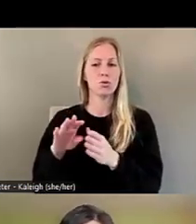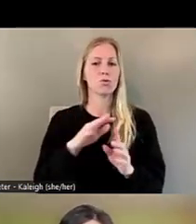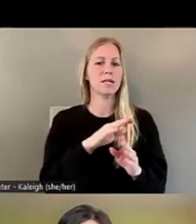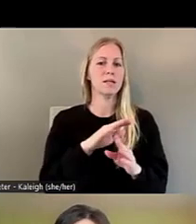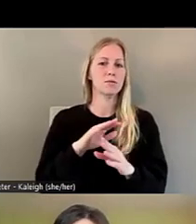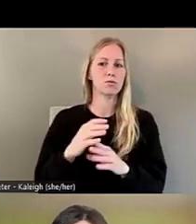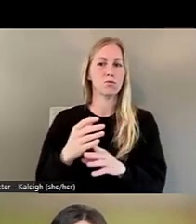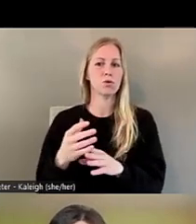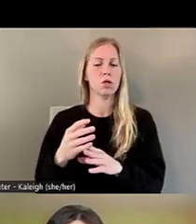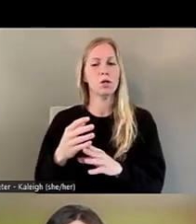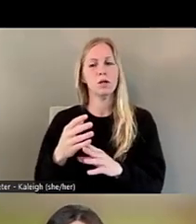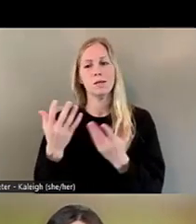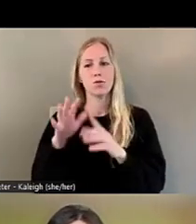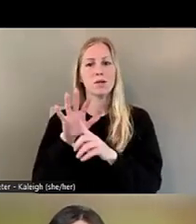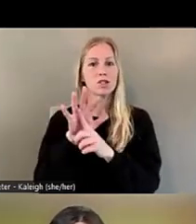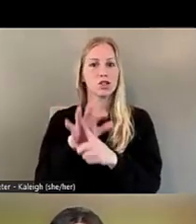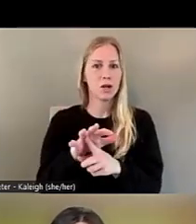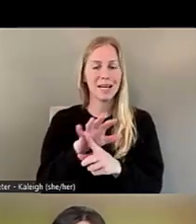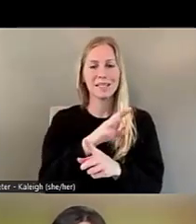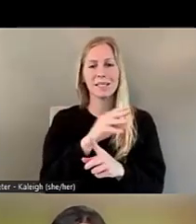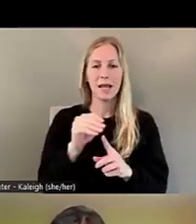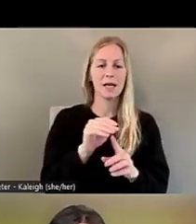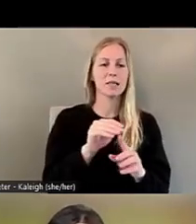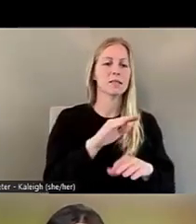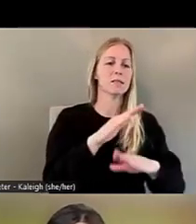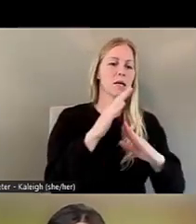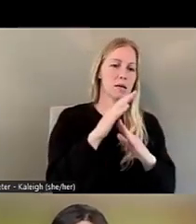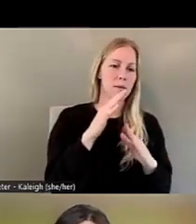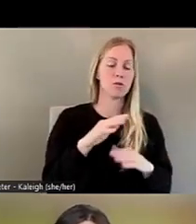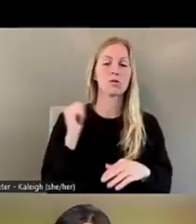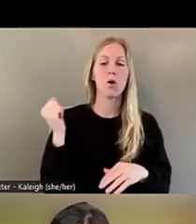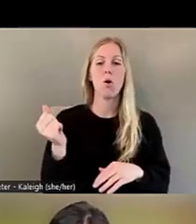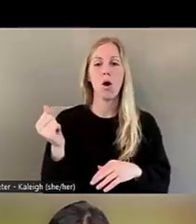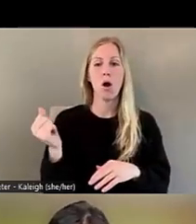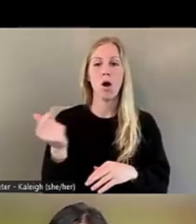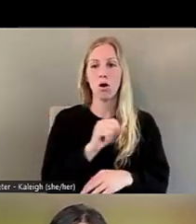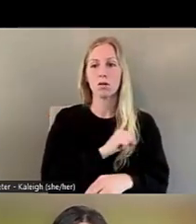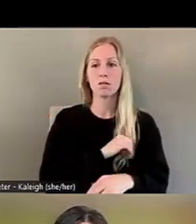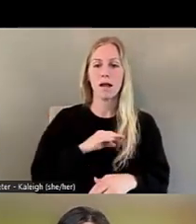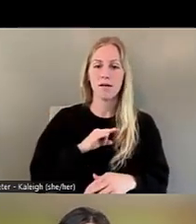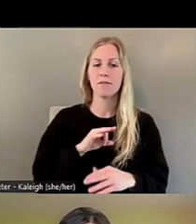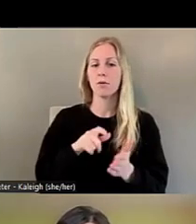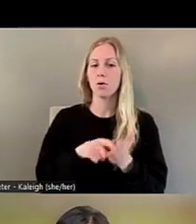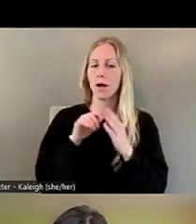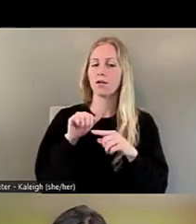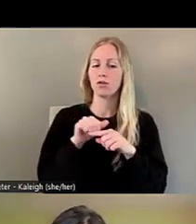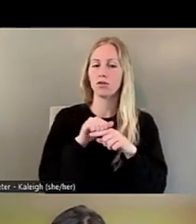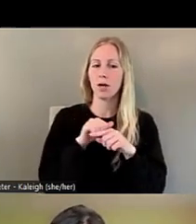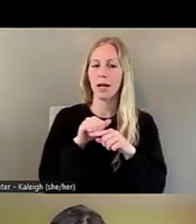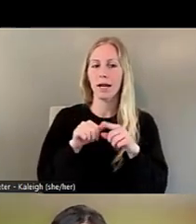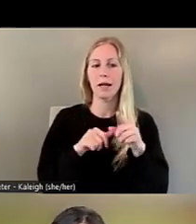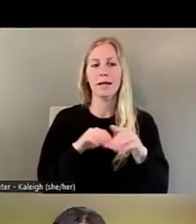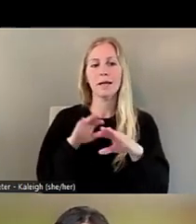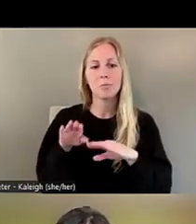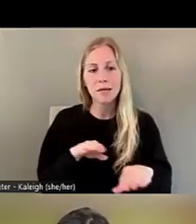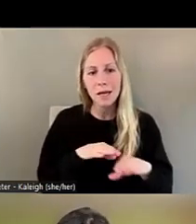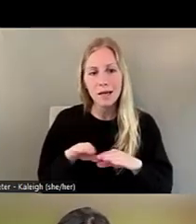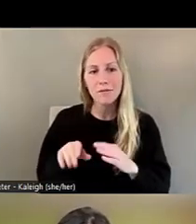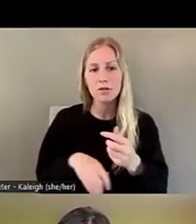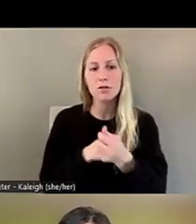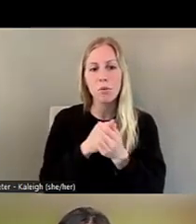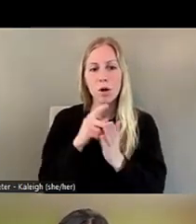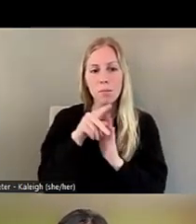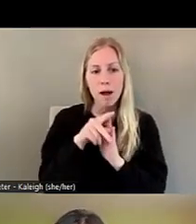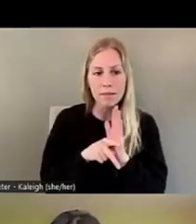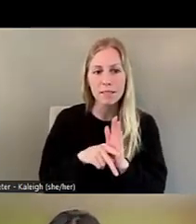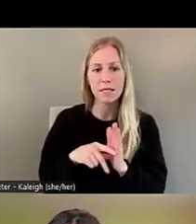usage. So all school staff must receive training in restraint prevention, behavior support policy, and